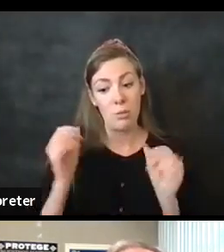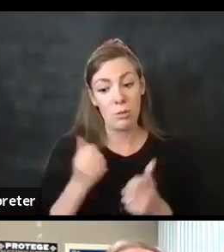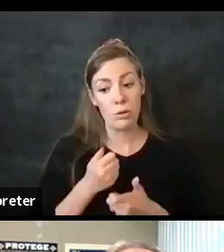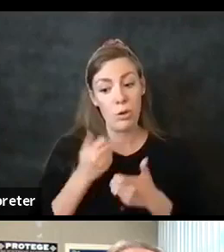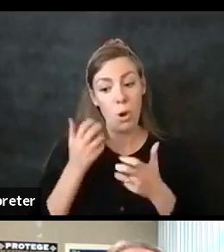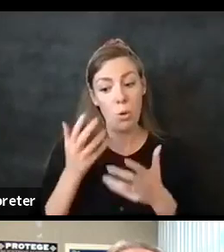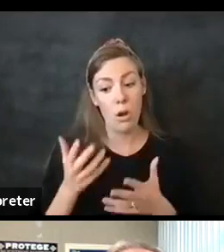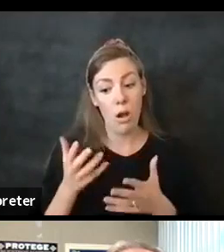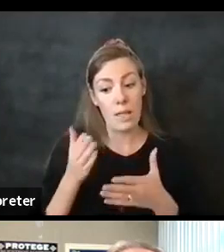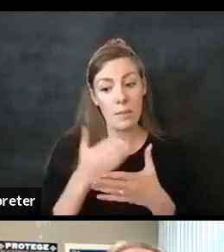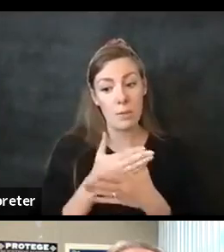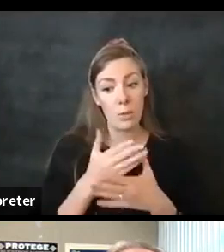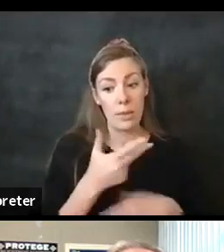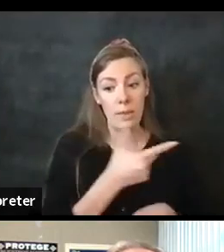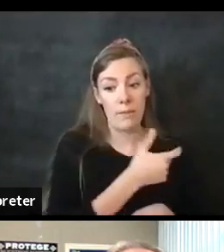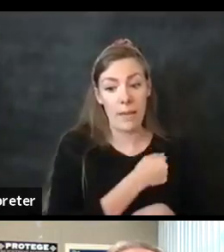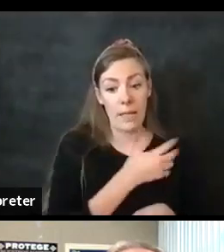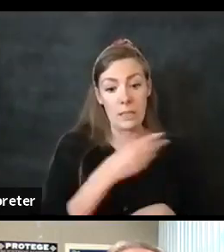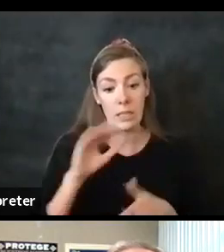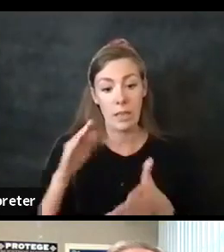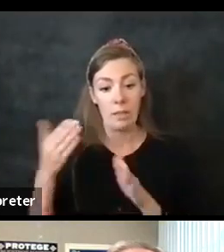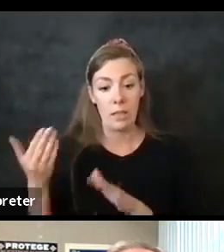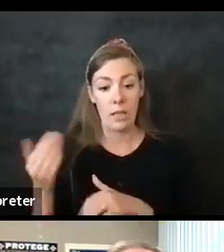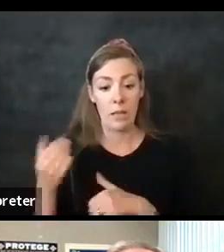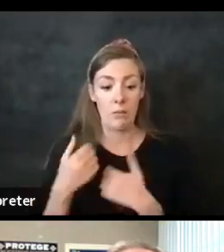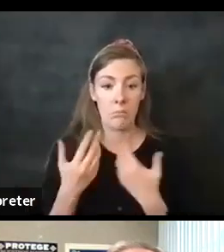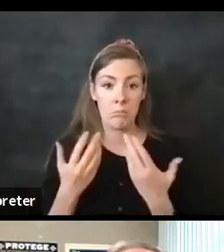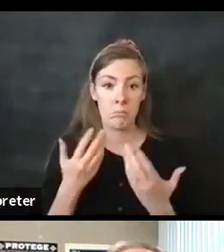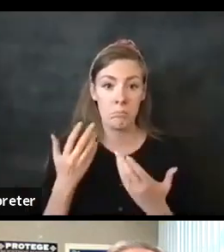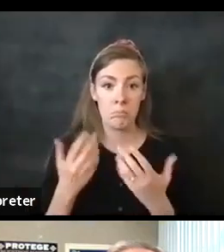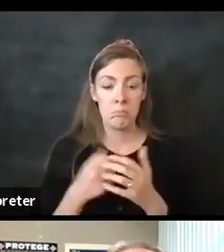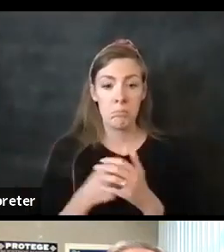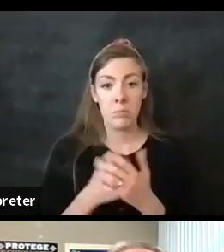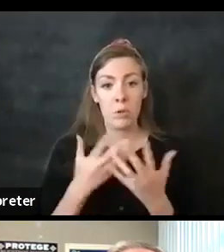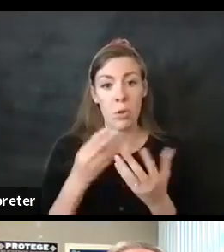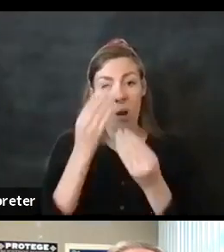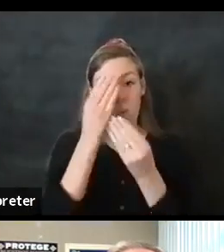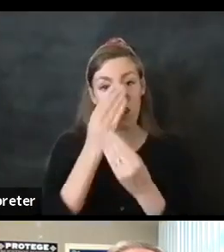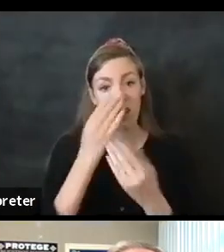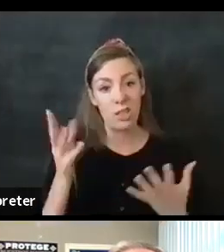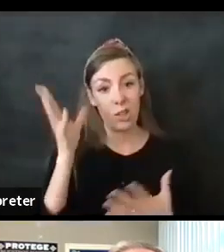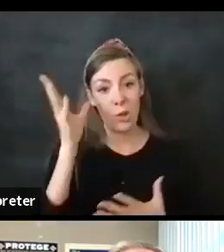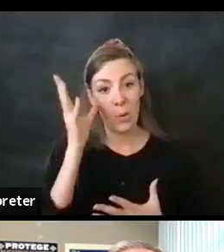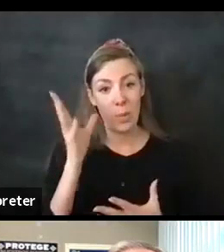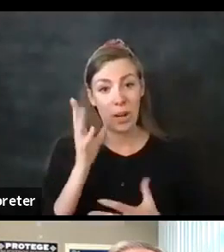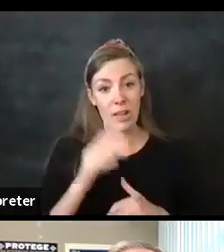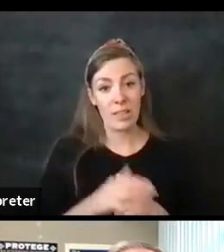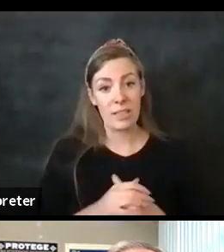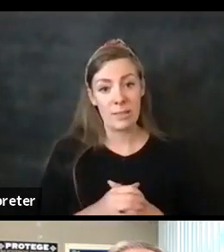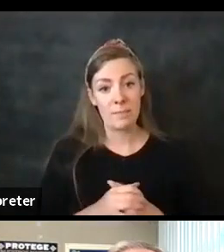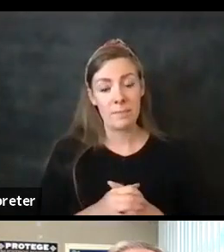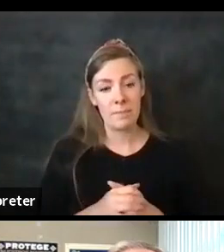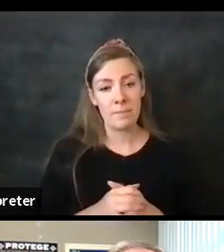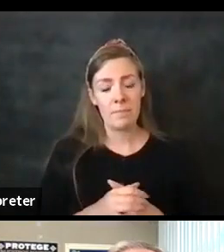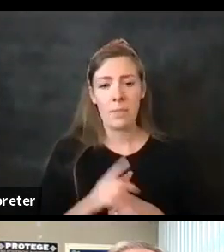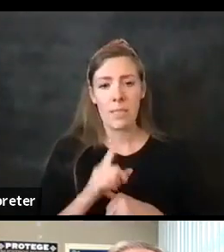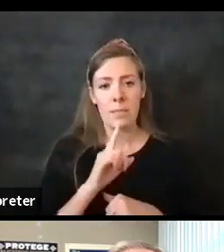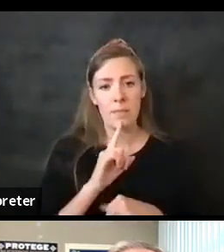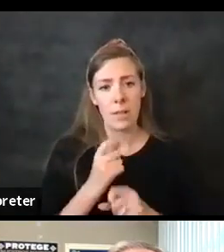the vaccine and the death. So I want to let other parents know the vaccine is very